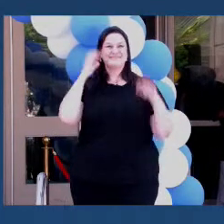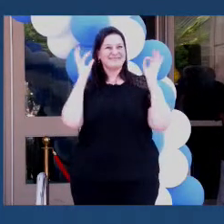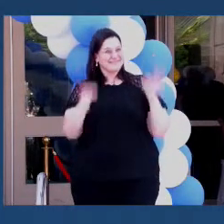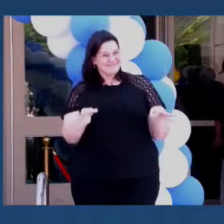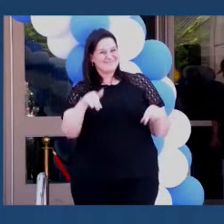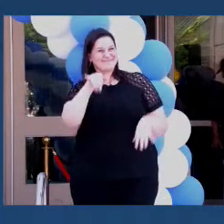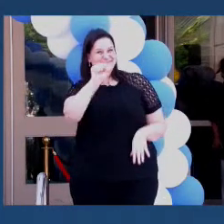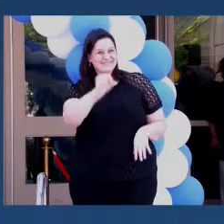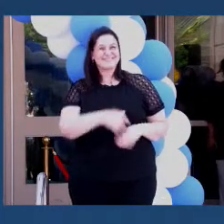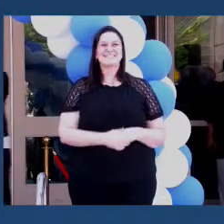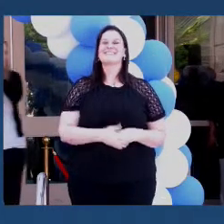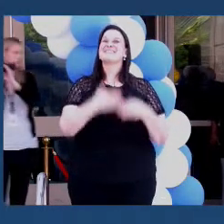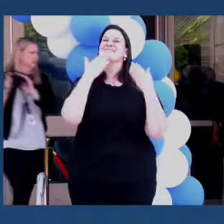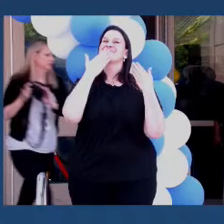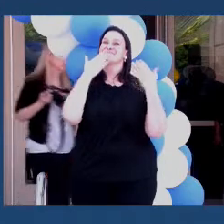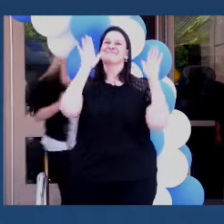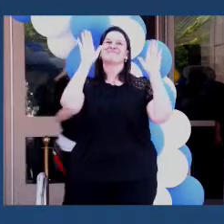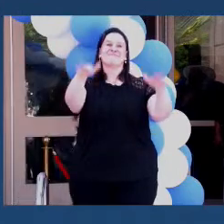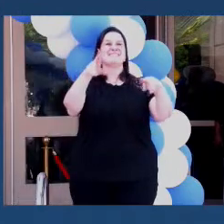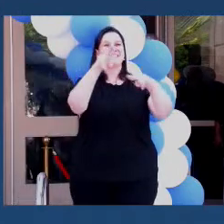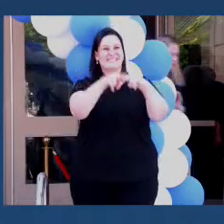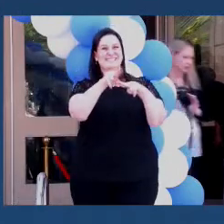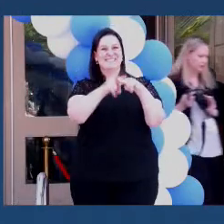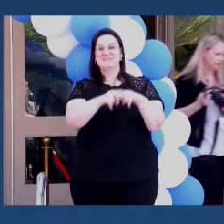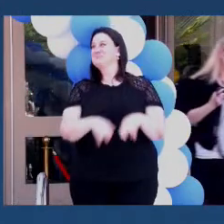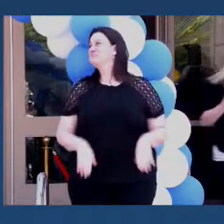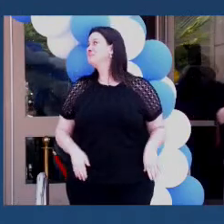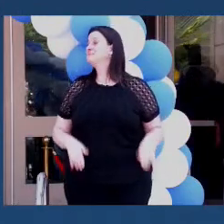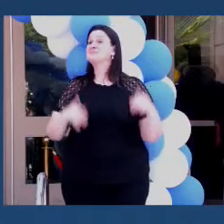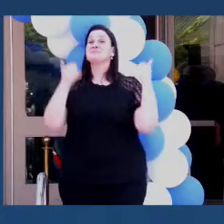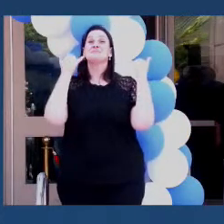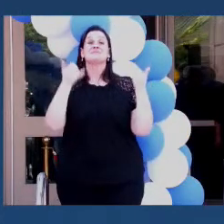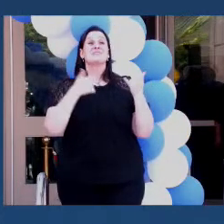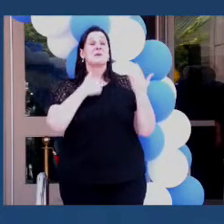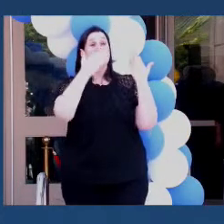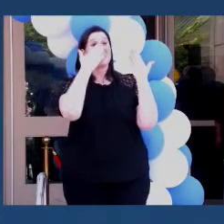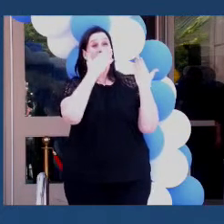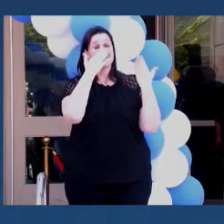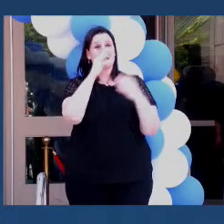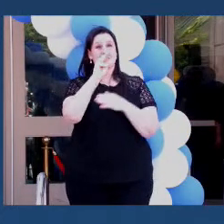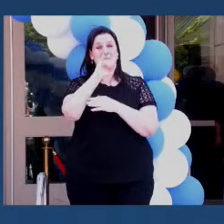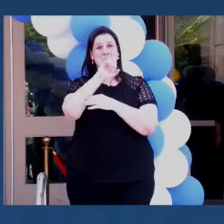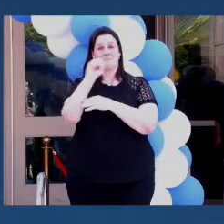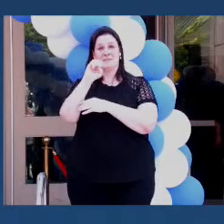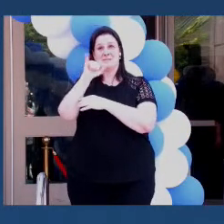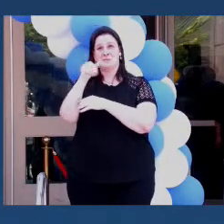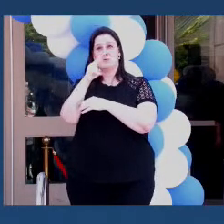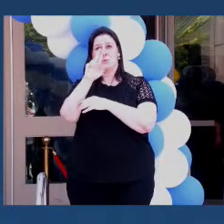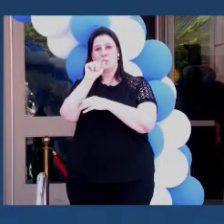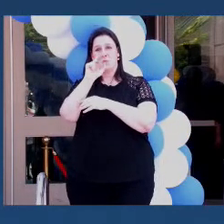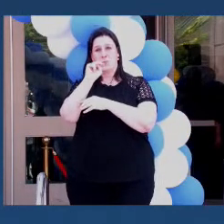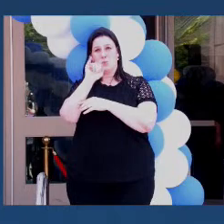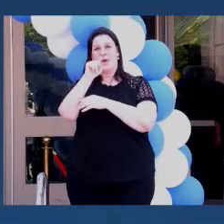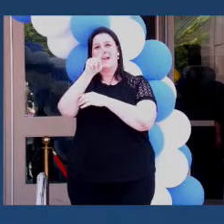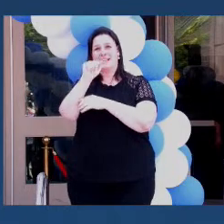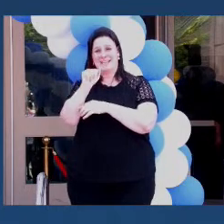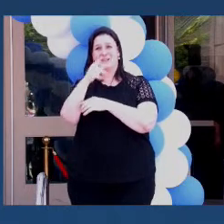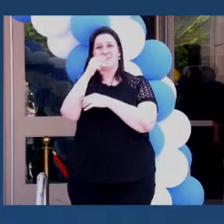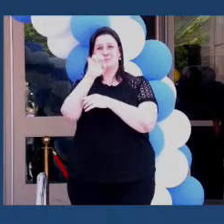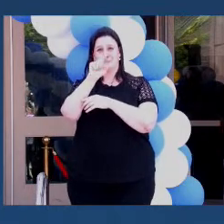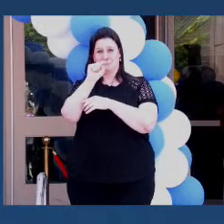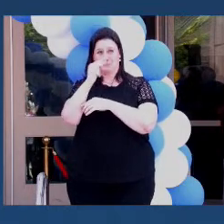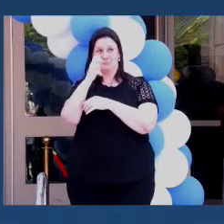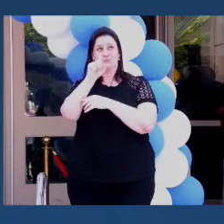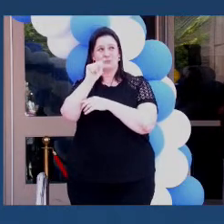Absolutely. Thank you very much. Please have a seat. I would also like to thank Miss Juanita Pritchett and her family. Can we give it up for the